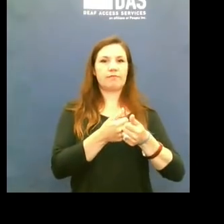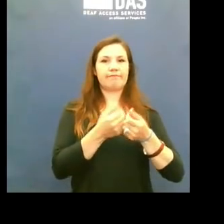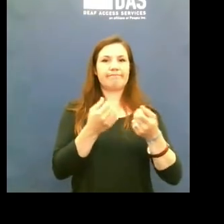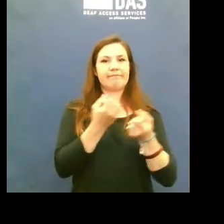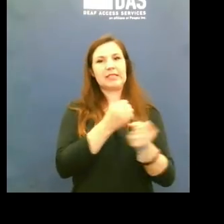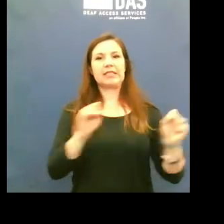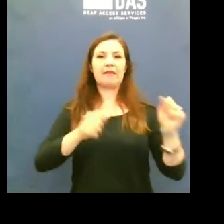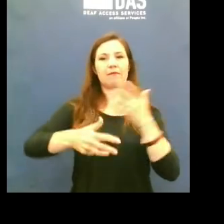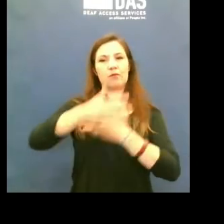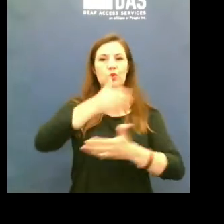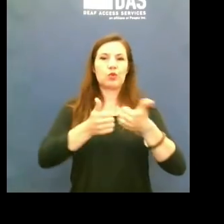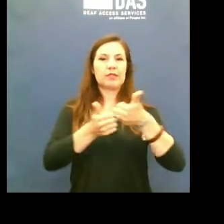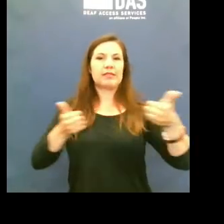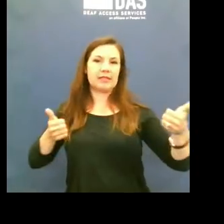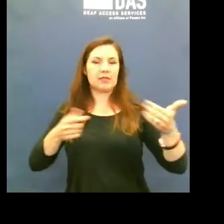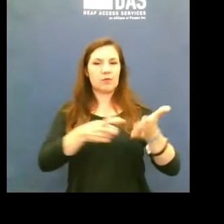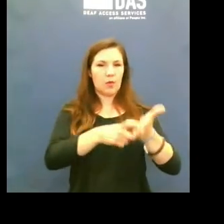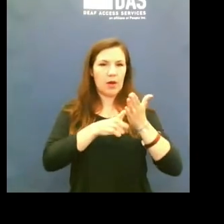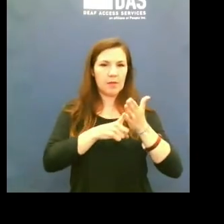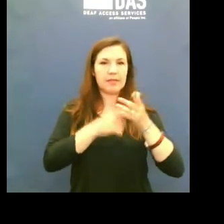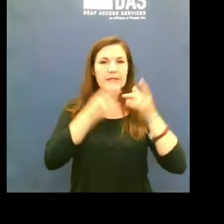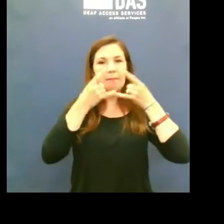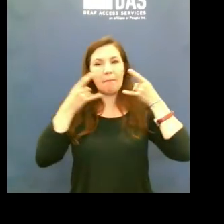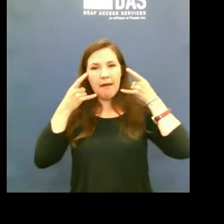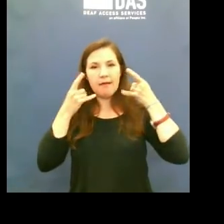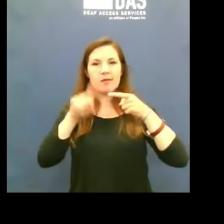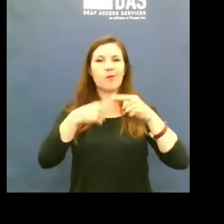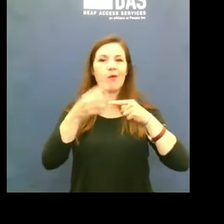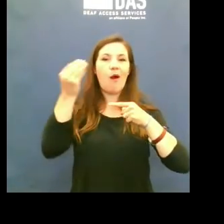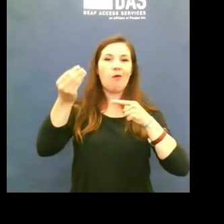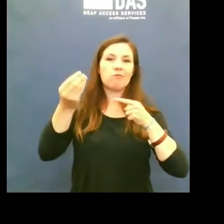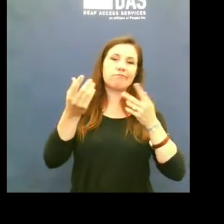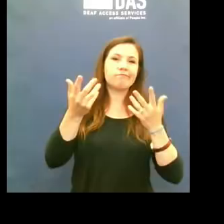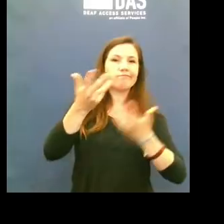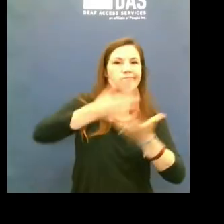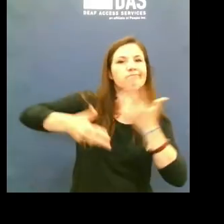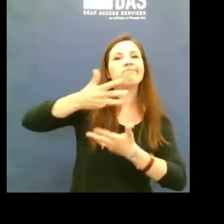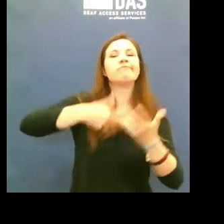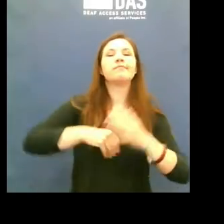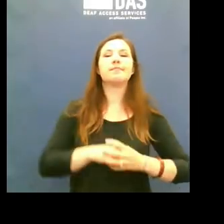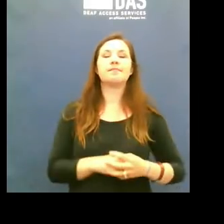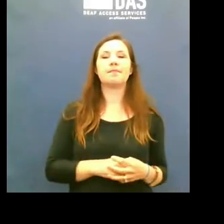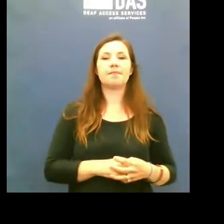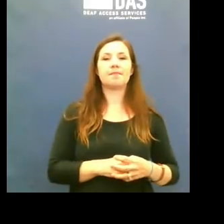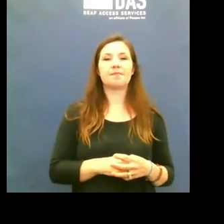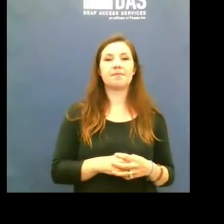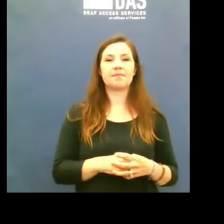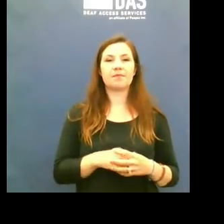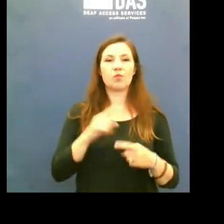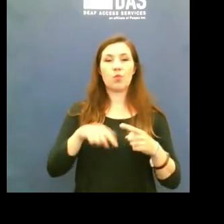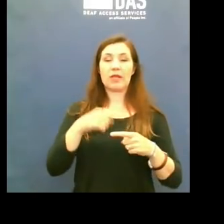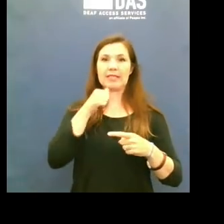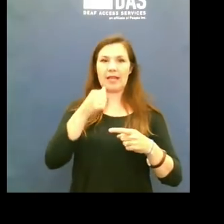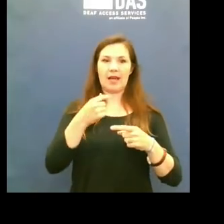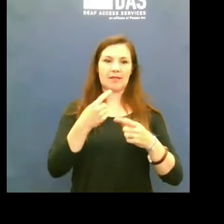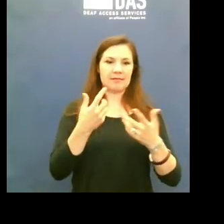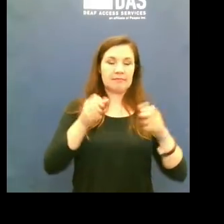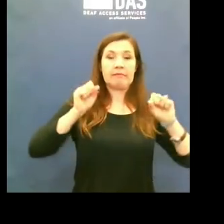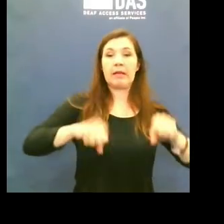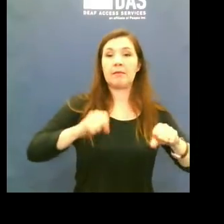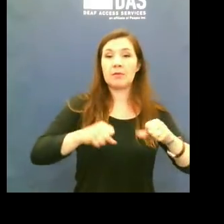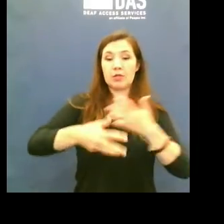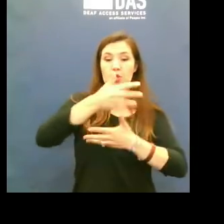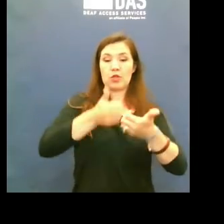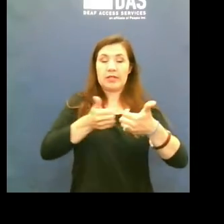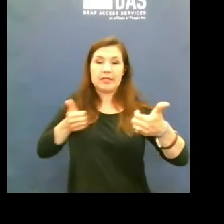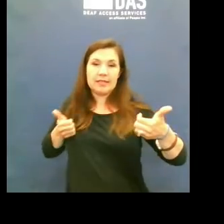social distancing guidelines, wear our masks when we're out in public, when it's not feasible to be socially distant, and do the right